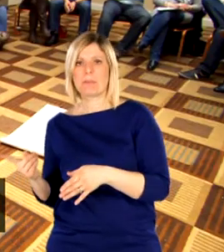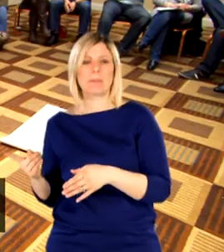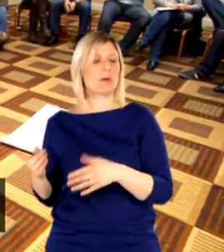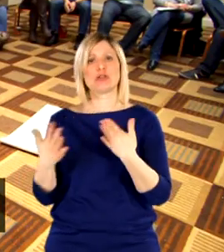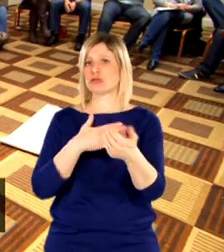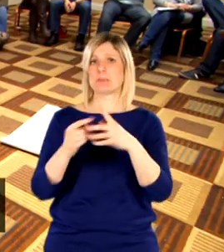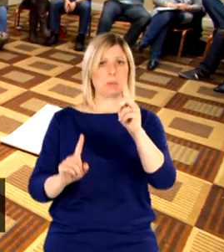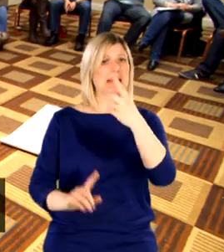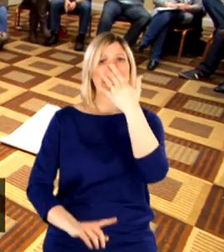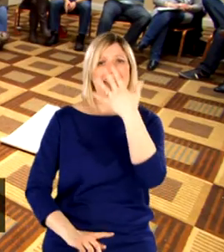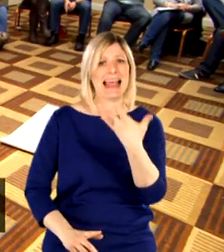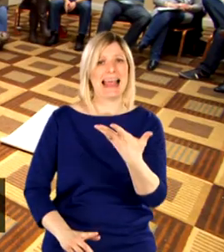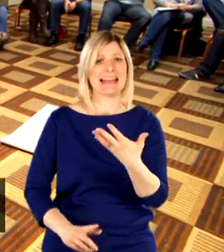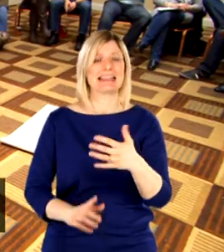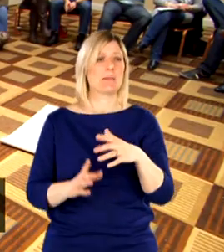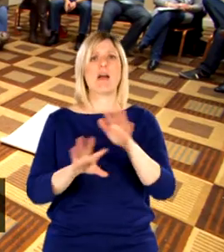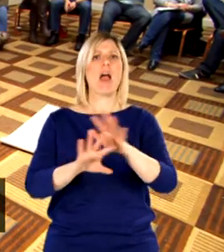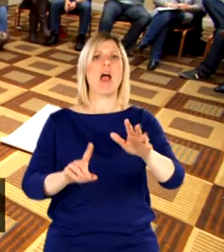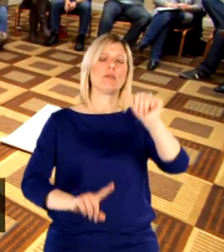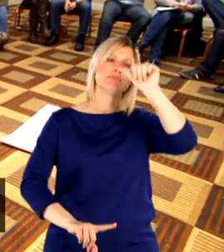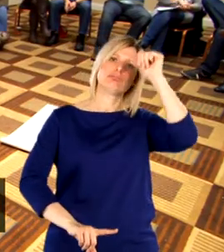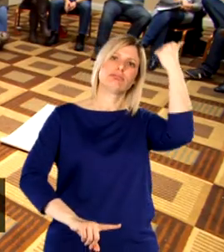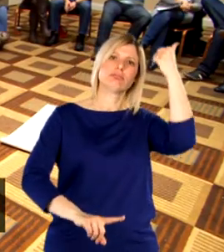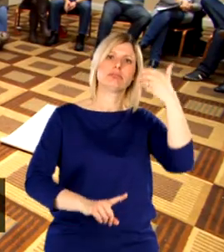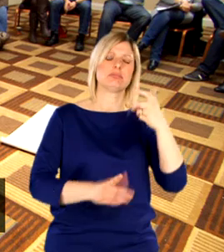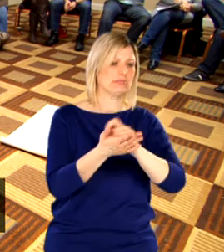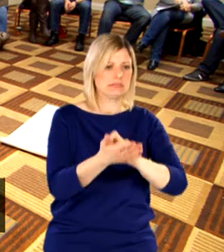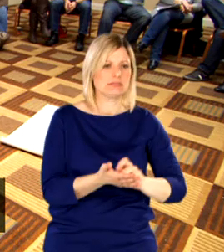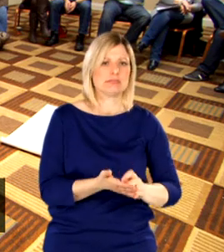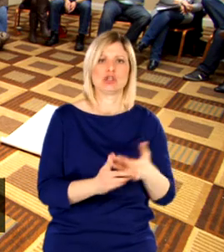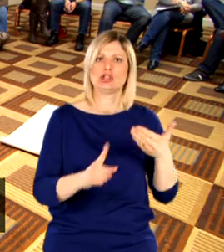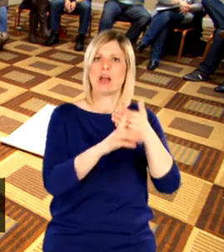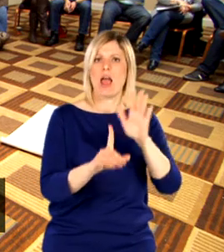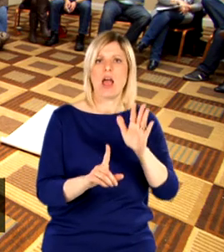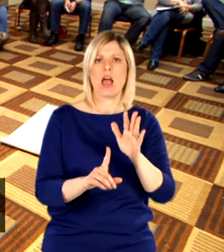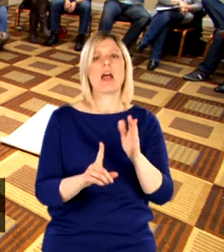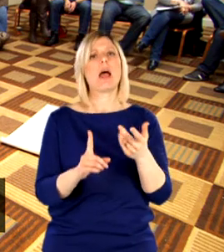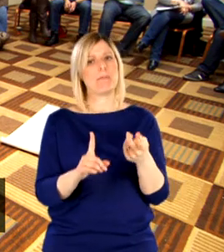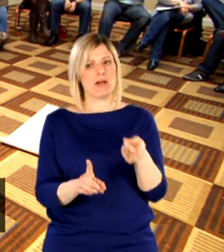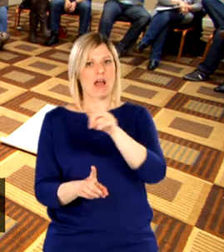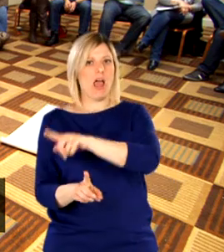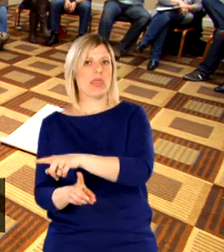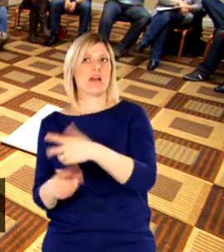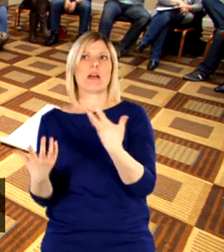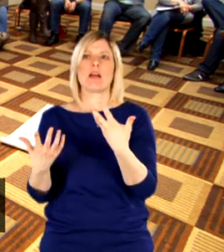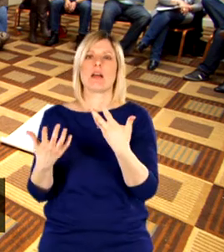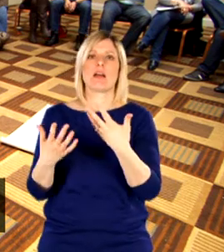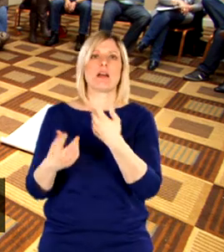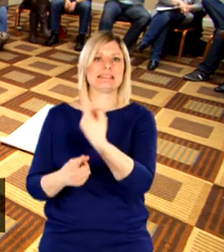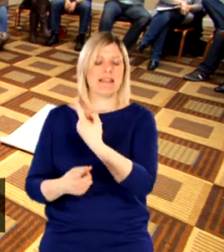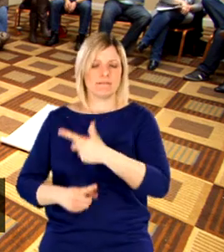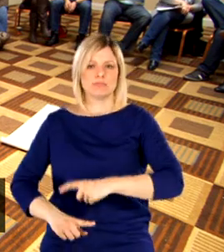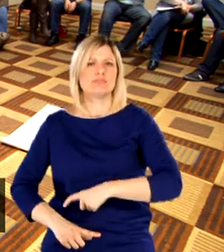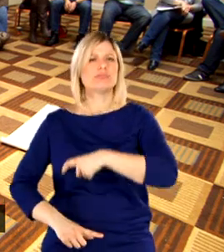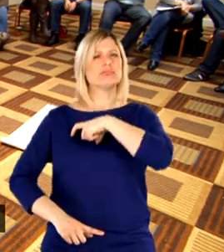fact, whatever age they are, they don't have to be purely academic targets, and often they're not. They're about, might be about some academic things, but often about things